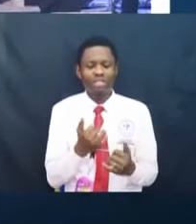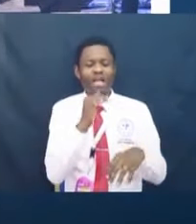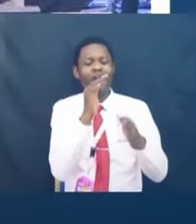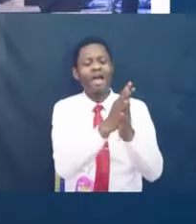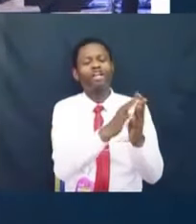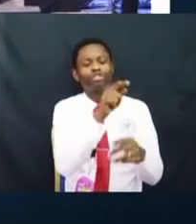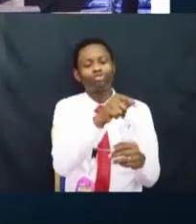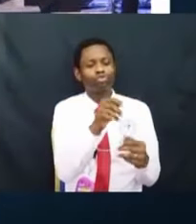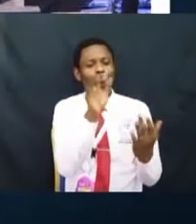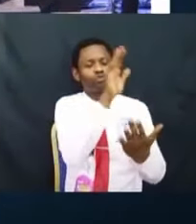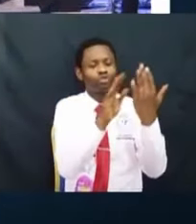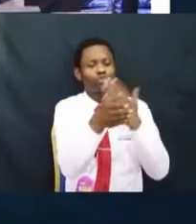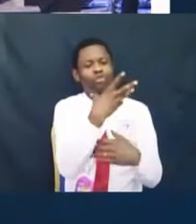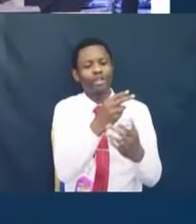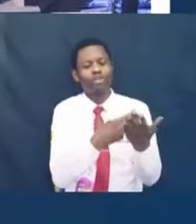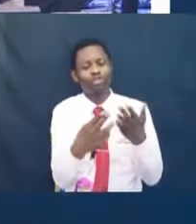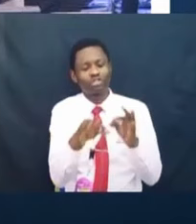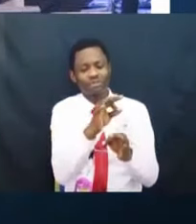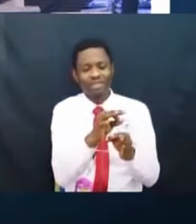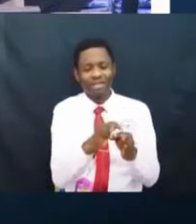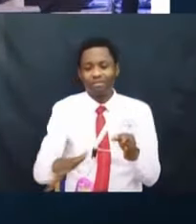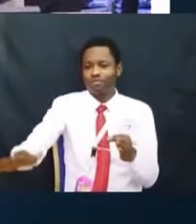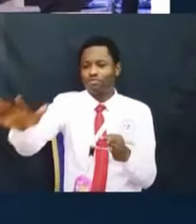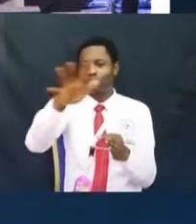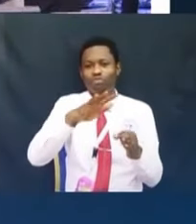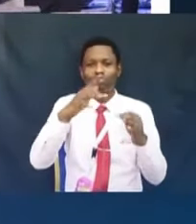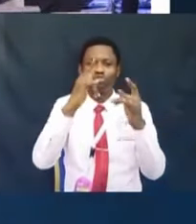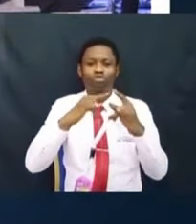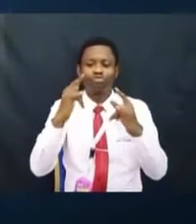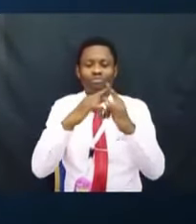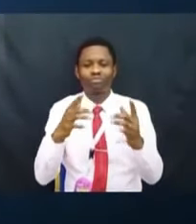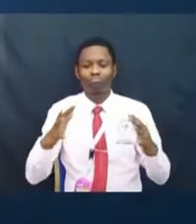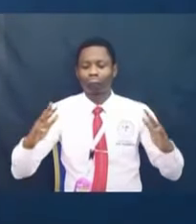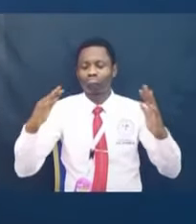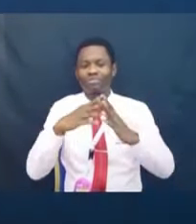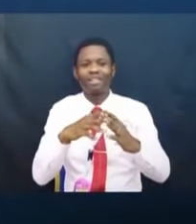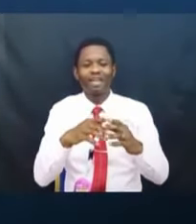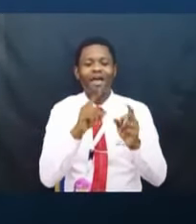Spirit and in the presence of this congregation to answer the following questions.